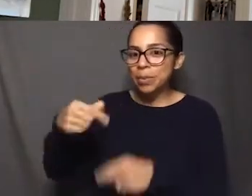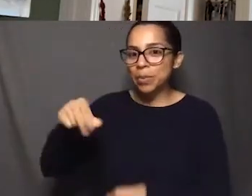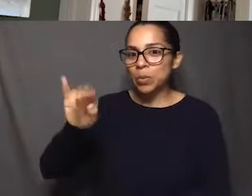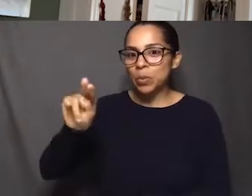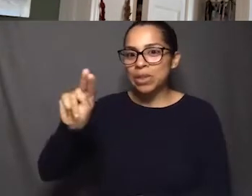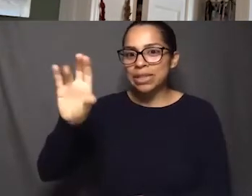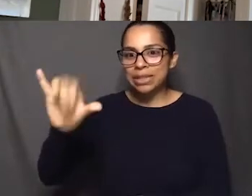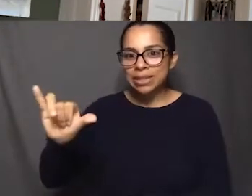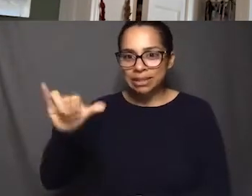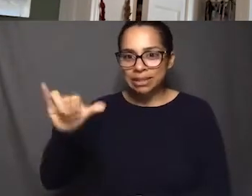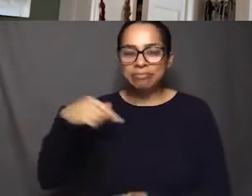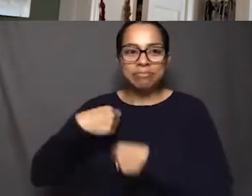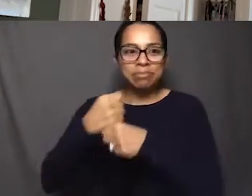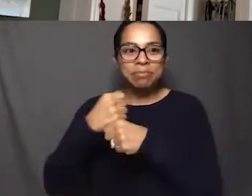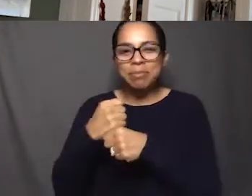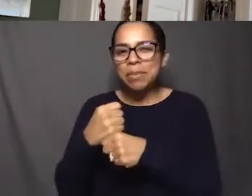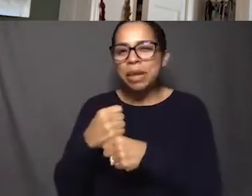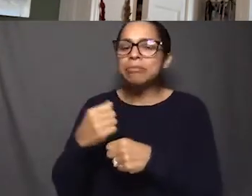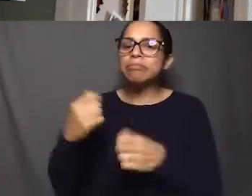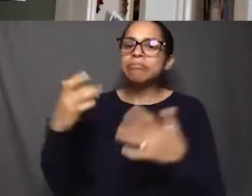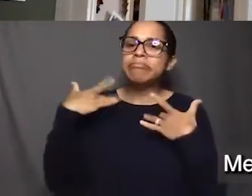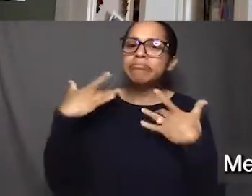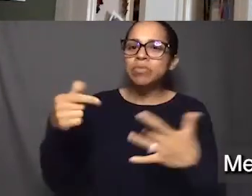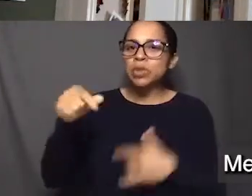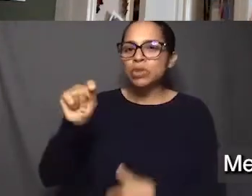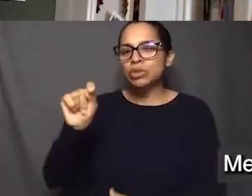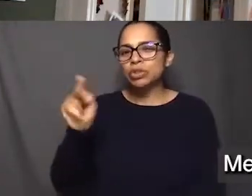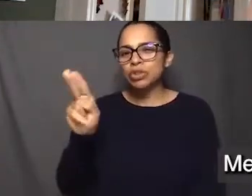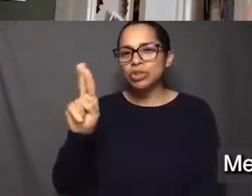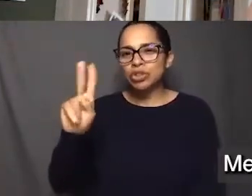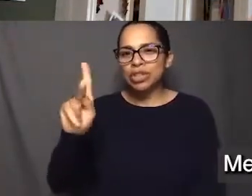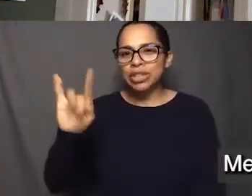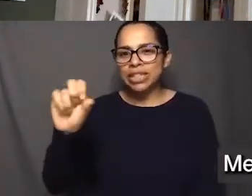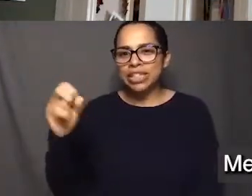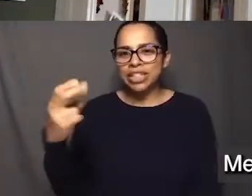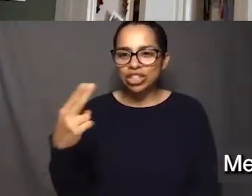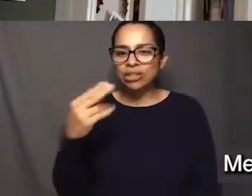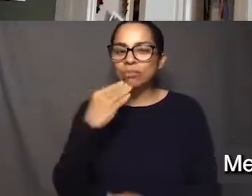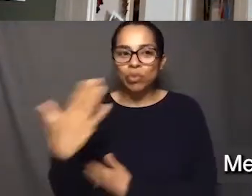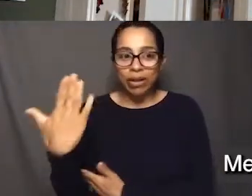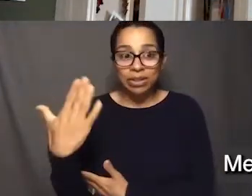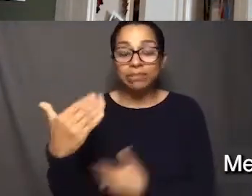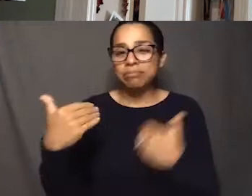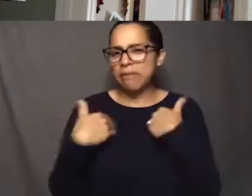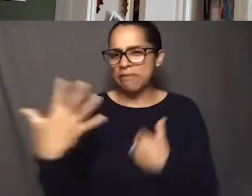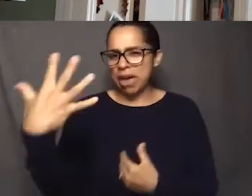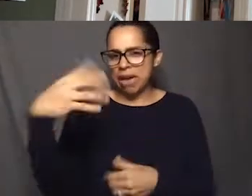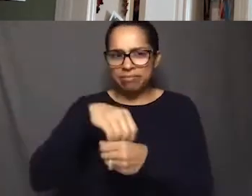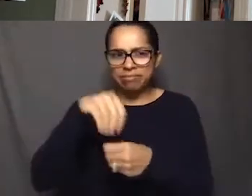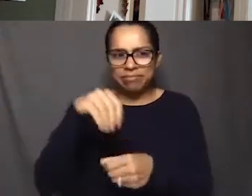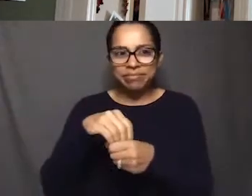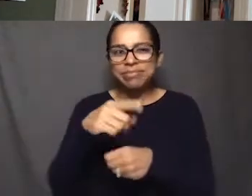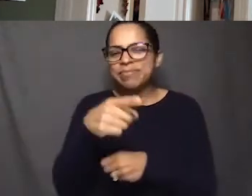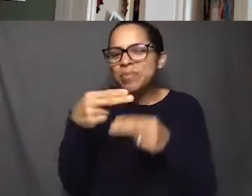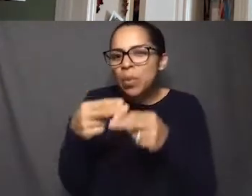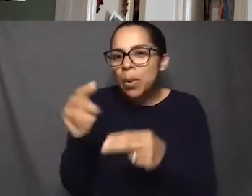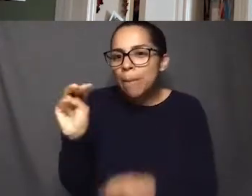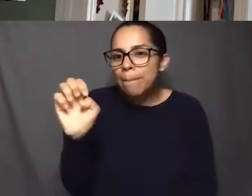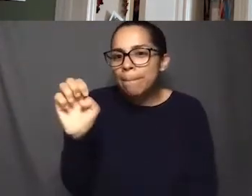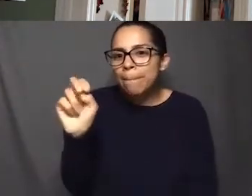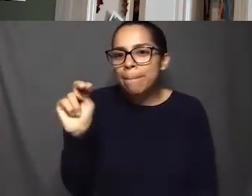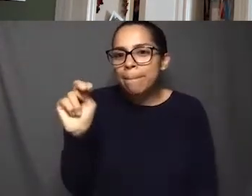breakfast called menemen. Let's get started. Menemen consists of 5 main ingredients: a